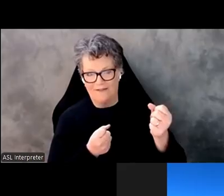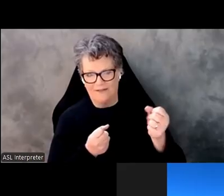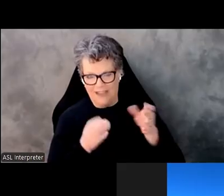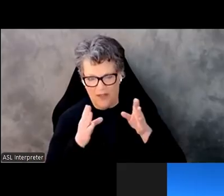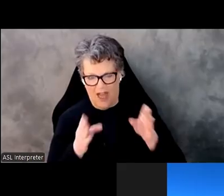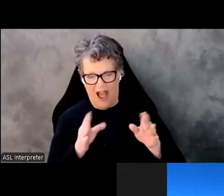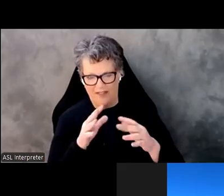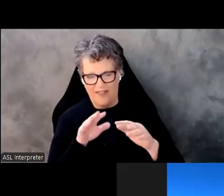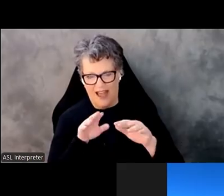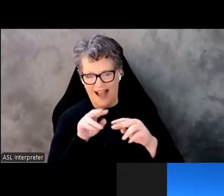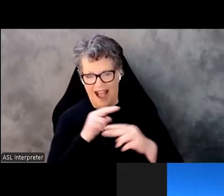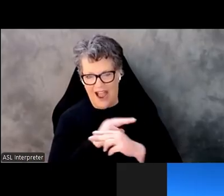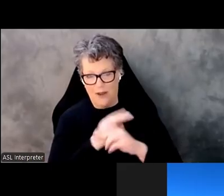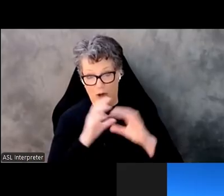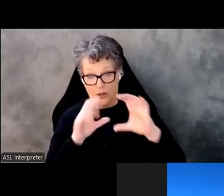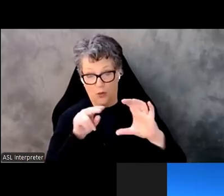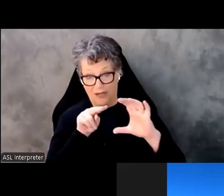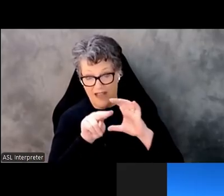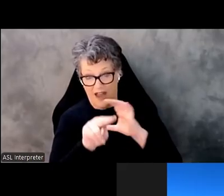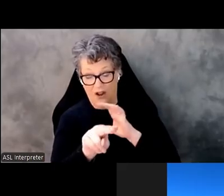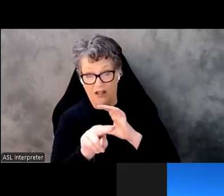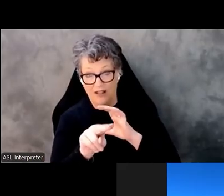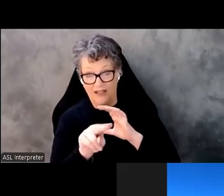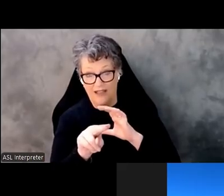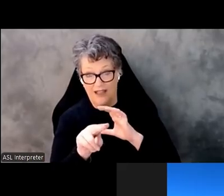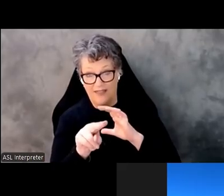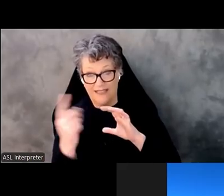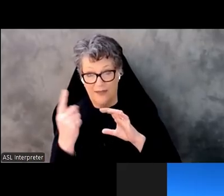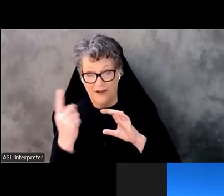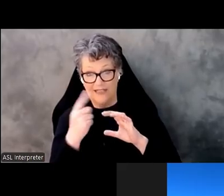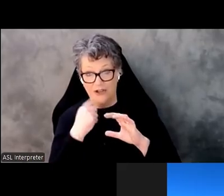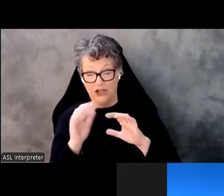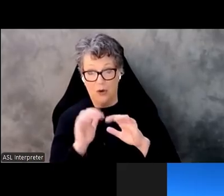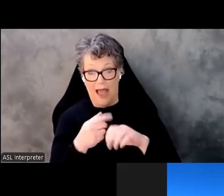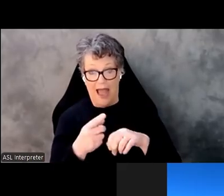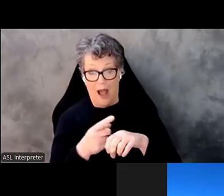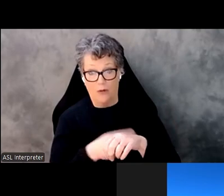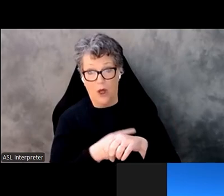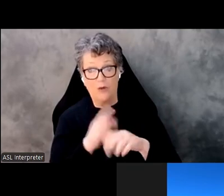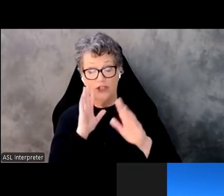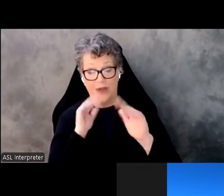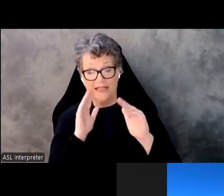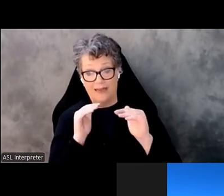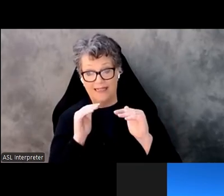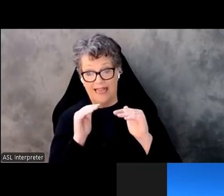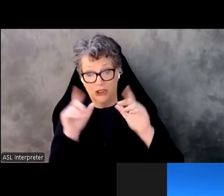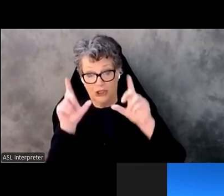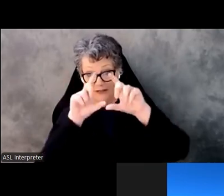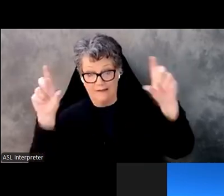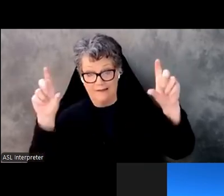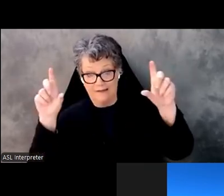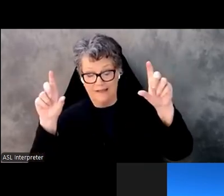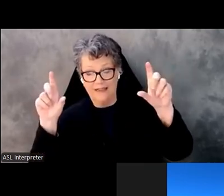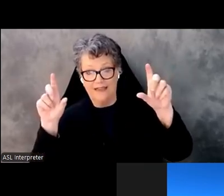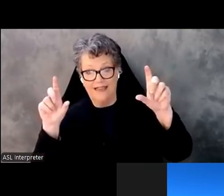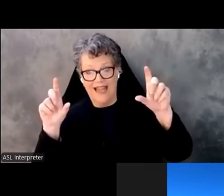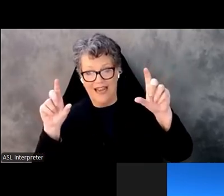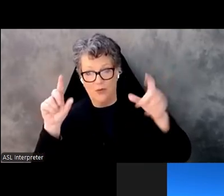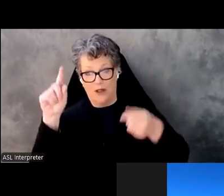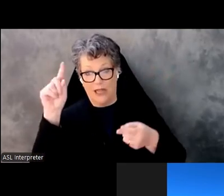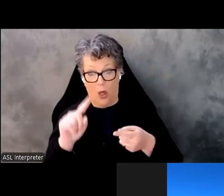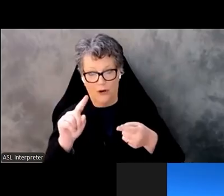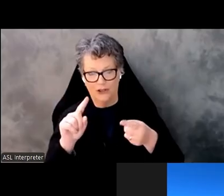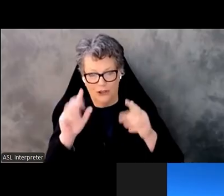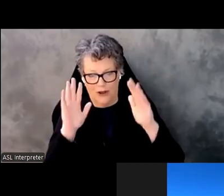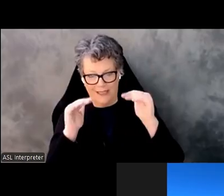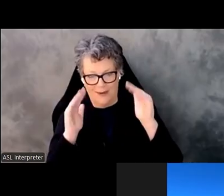highway, you go through a tunnel, there's something there that tells you how long what your expectation should be, and it normally lowers your